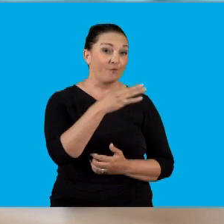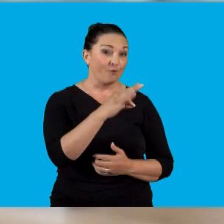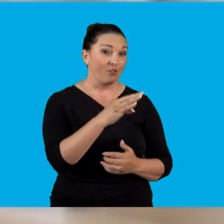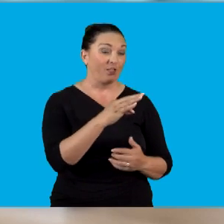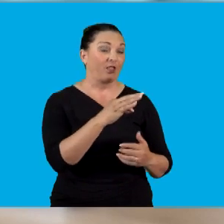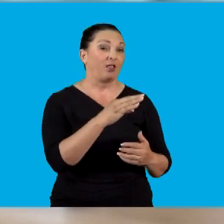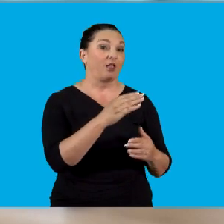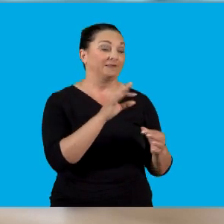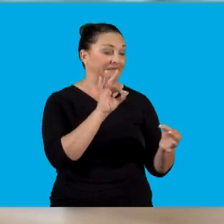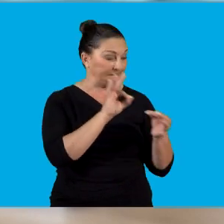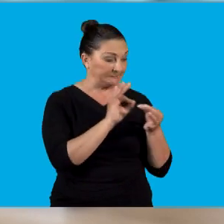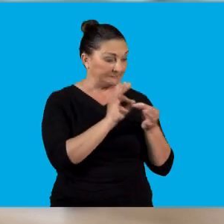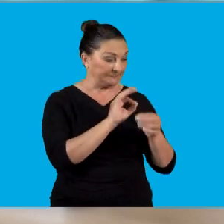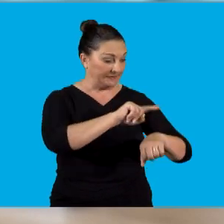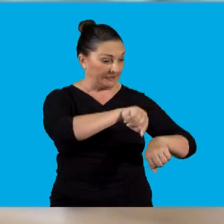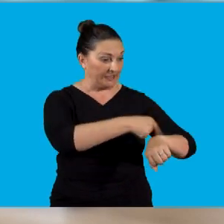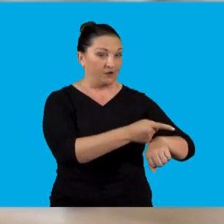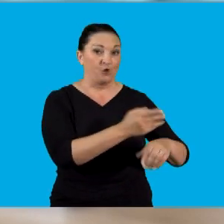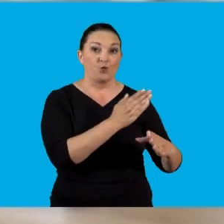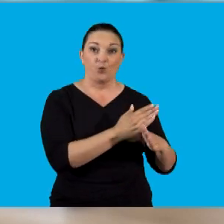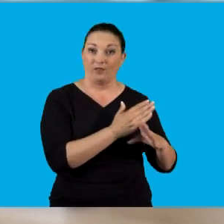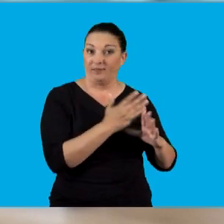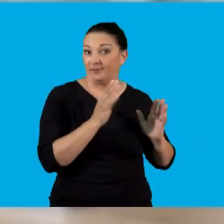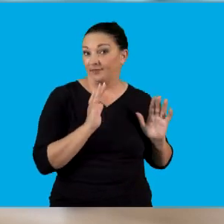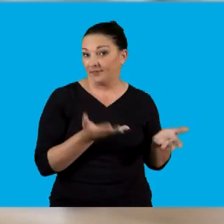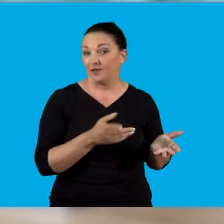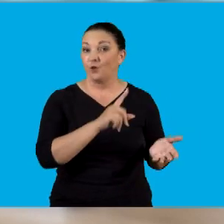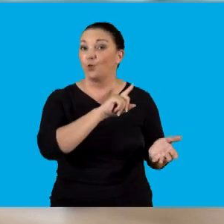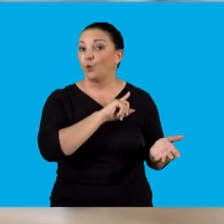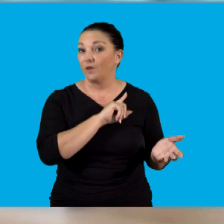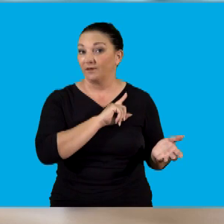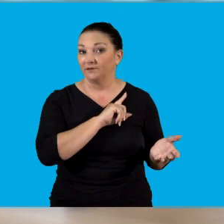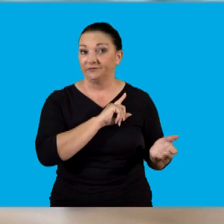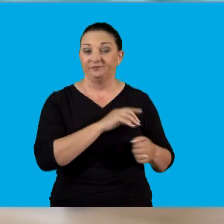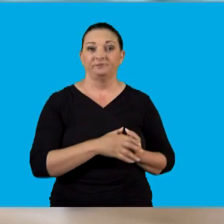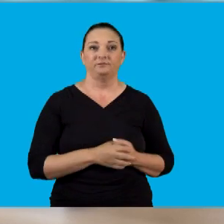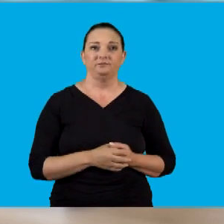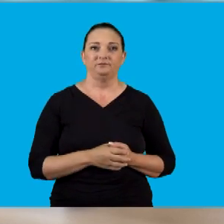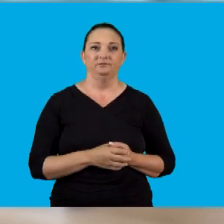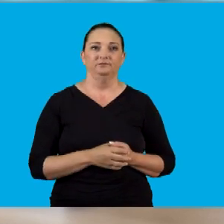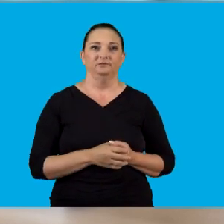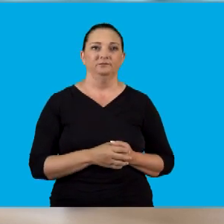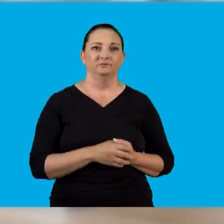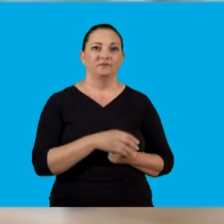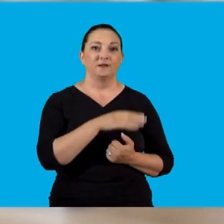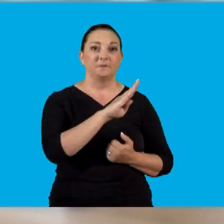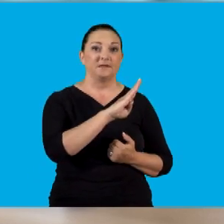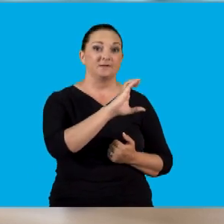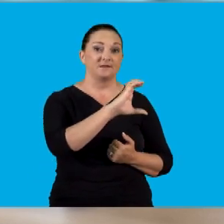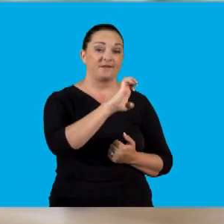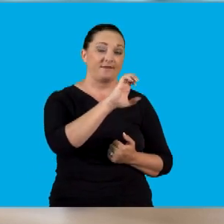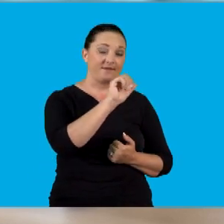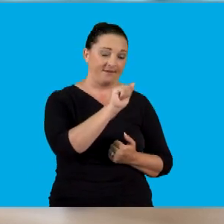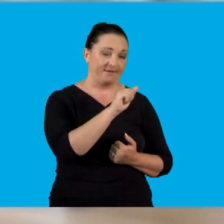working specific hours? Because it is stipulated on the BCEA the number of hours that have to be worked by employees.